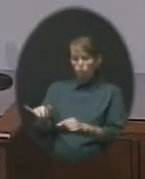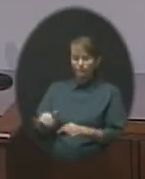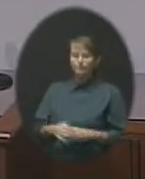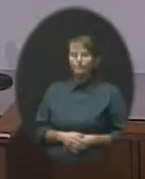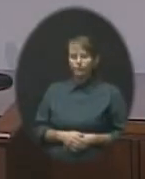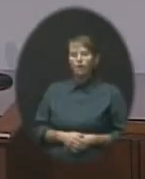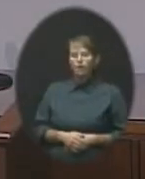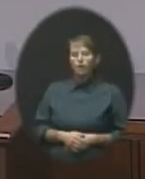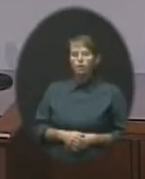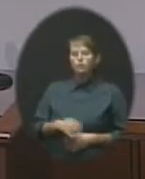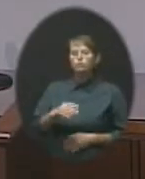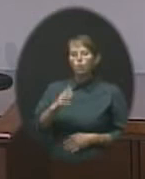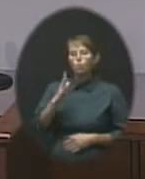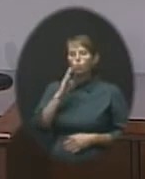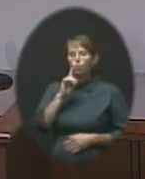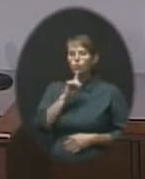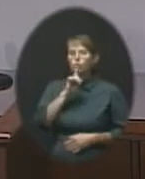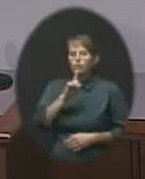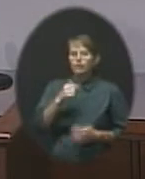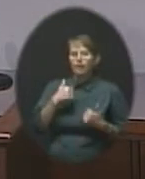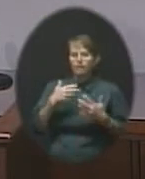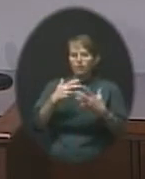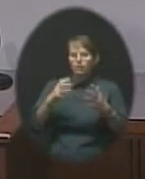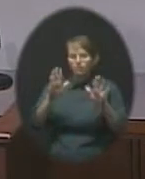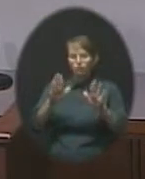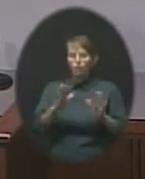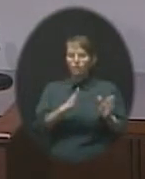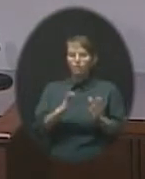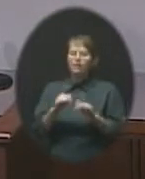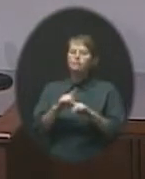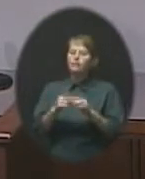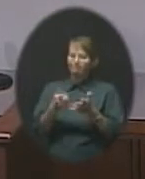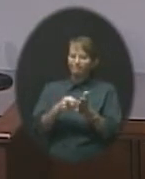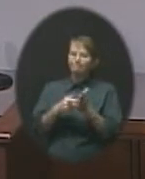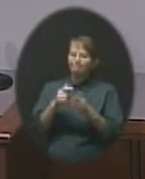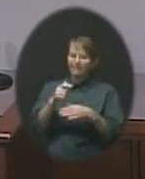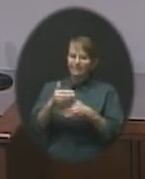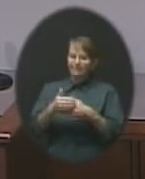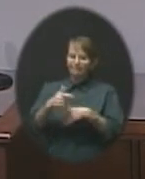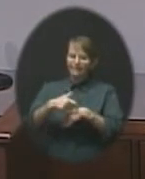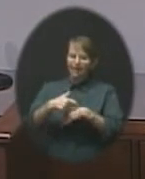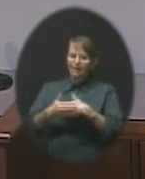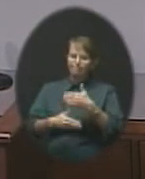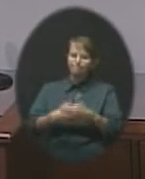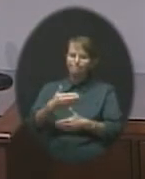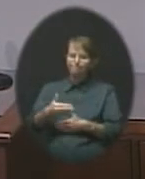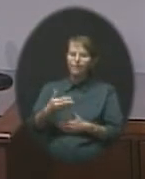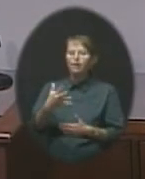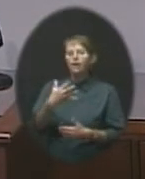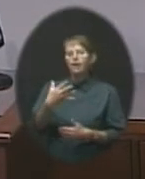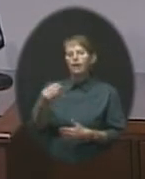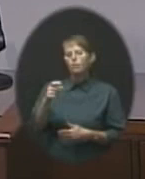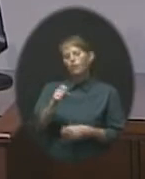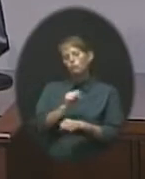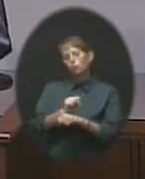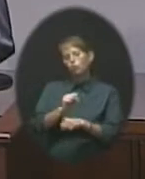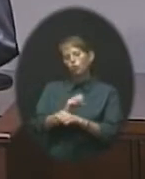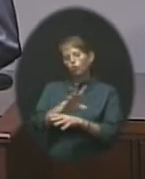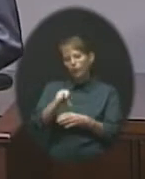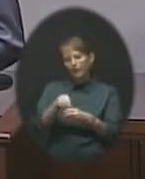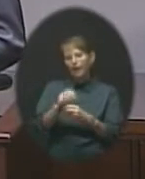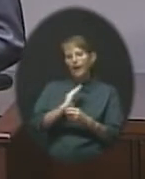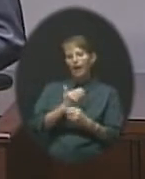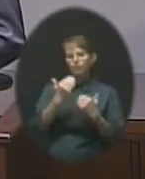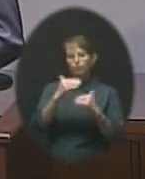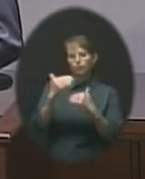things, but it's going to take some time. And we also know that we have to work within the reality of the parameters that we have. But our goal is to help students